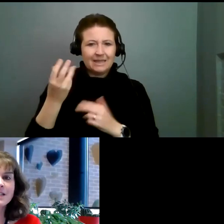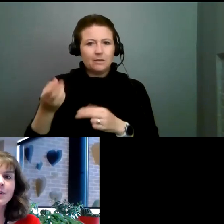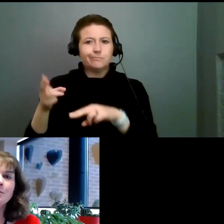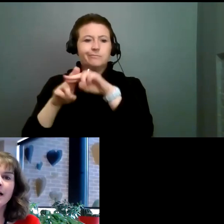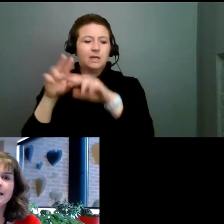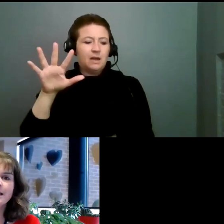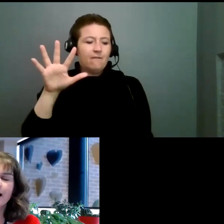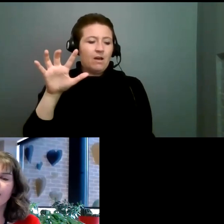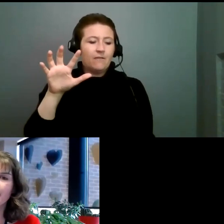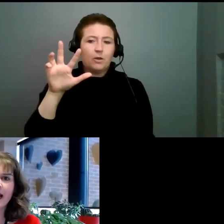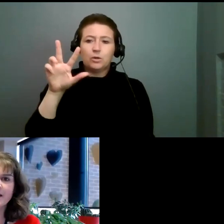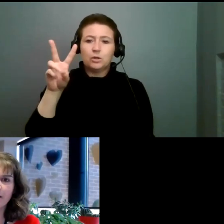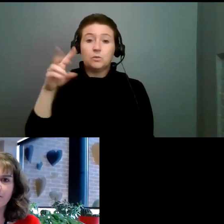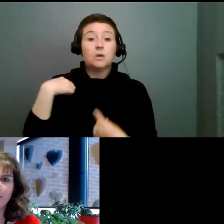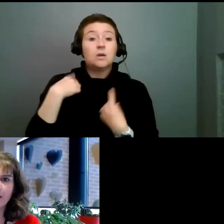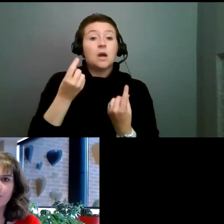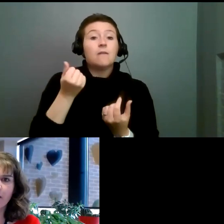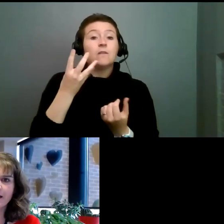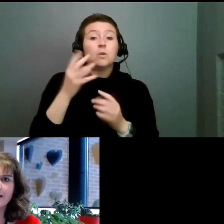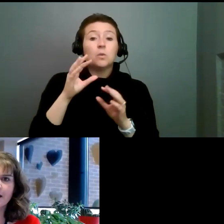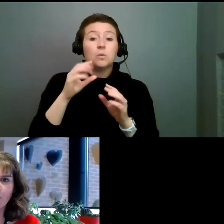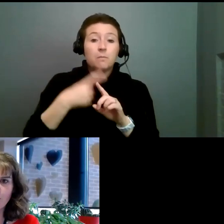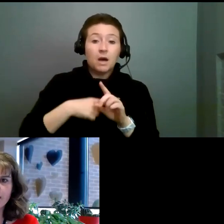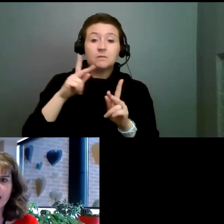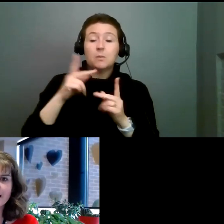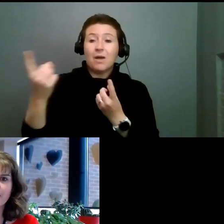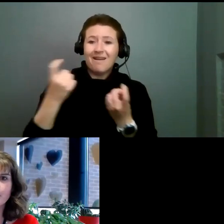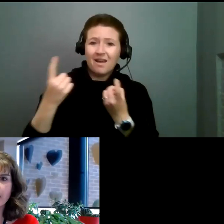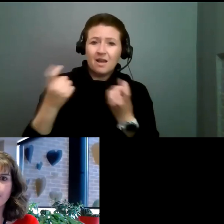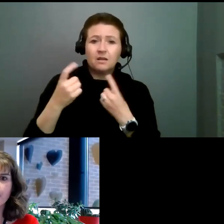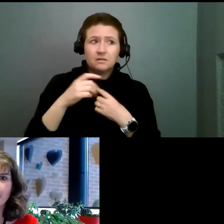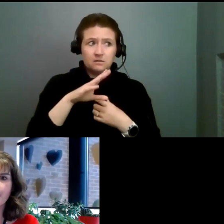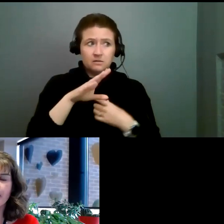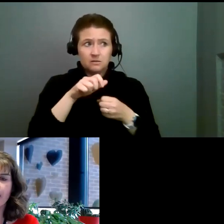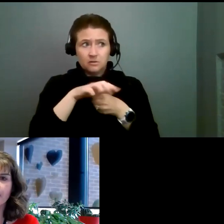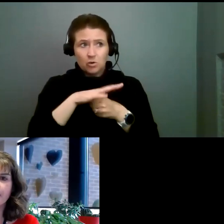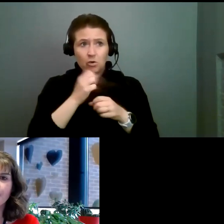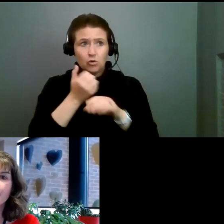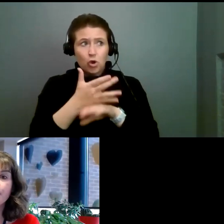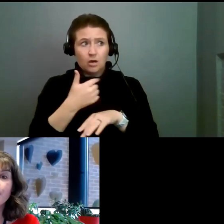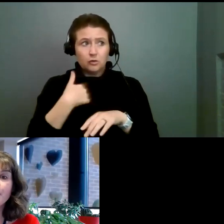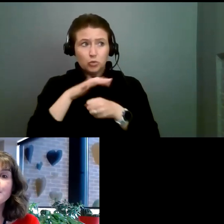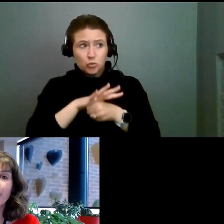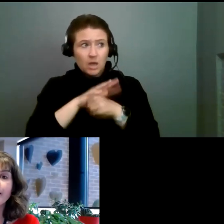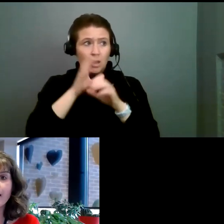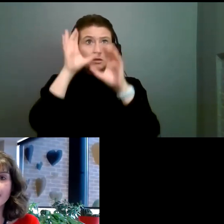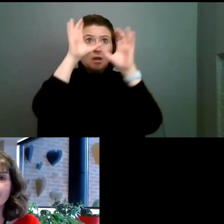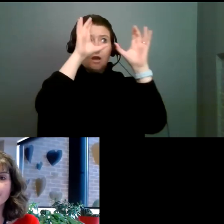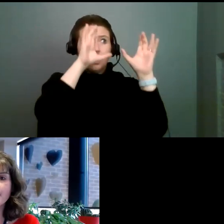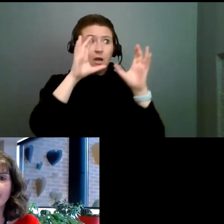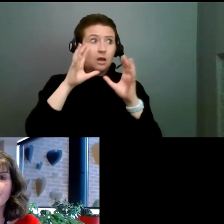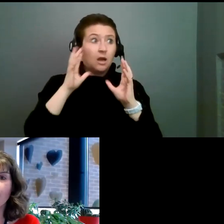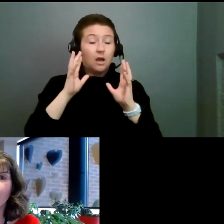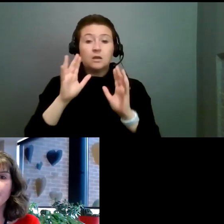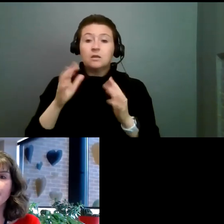the last few months, I've been asked by family and friends if COVID-19 was keeping me up at night. For the most part, I've been able